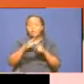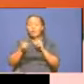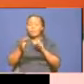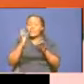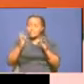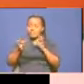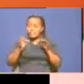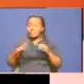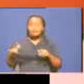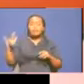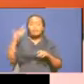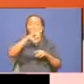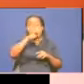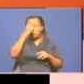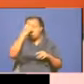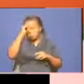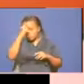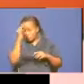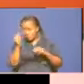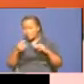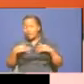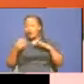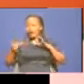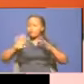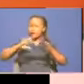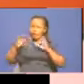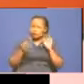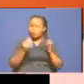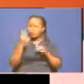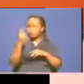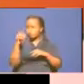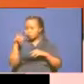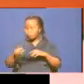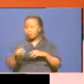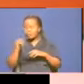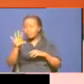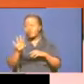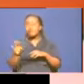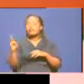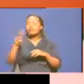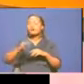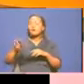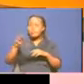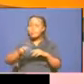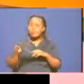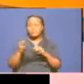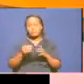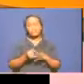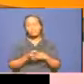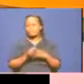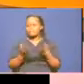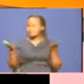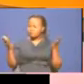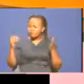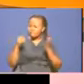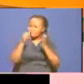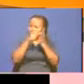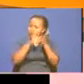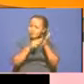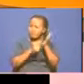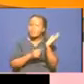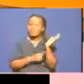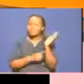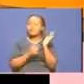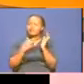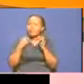comes to around 2 to 2.5 million. Way above what you'd spend locally. Exactly. Now, you spoke about guidelines, and I just want you to touch a